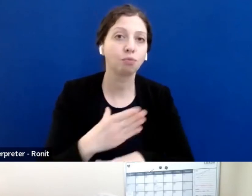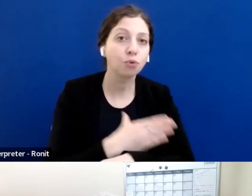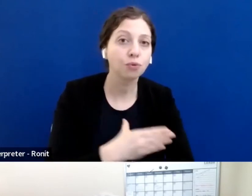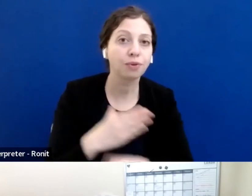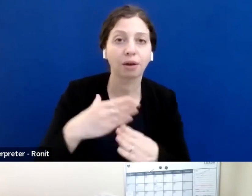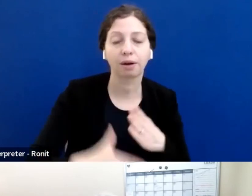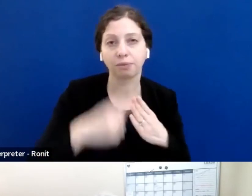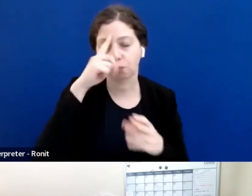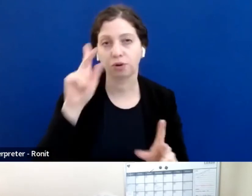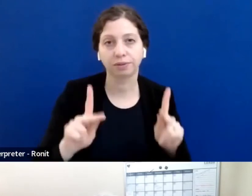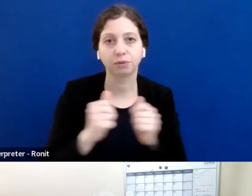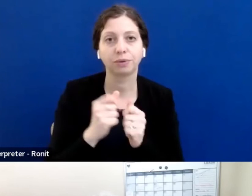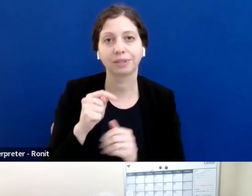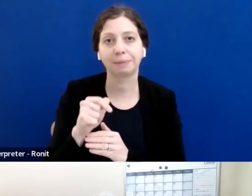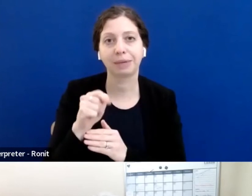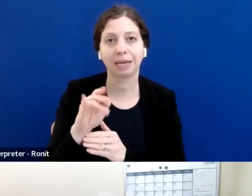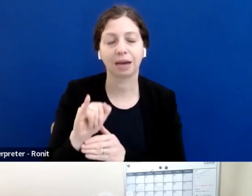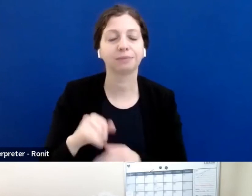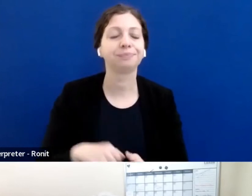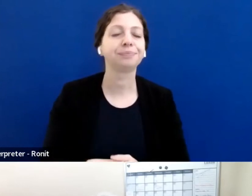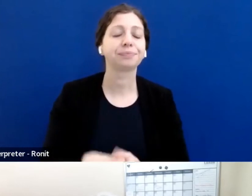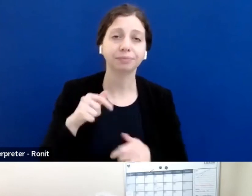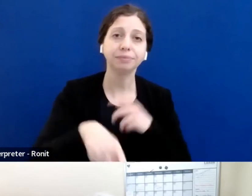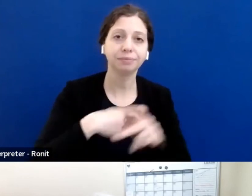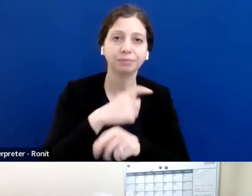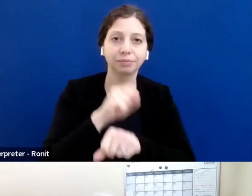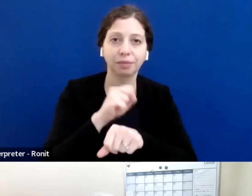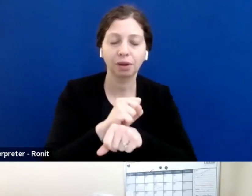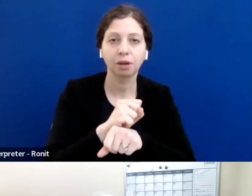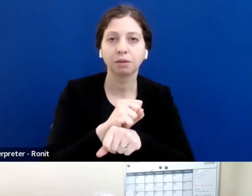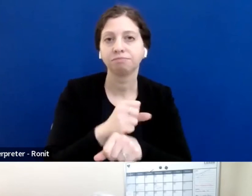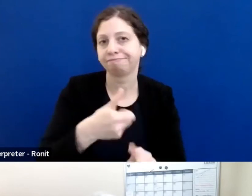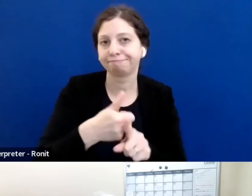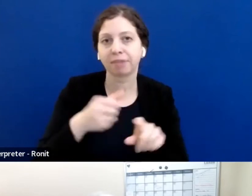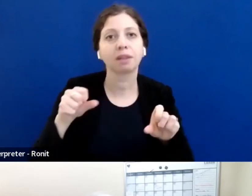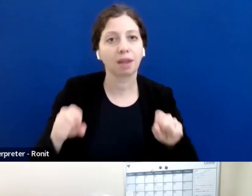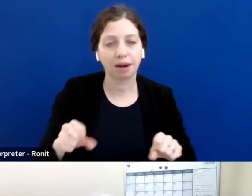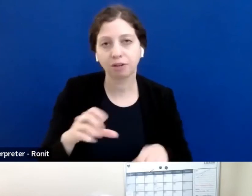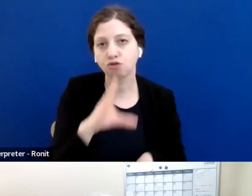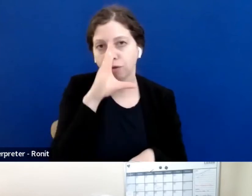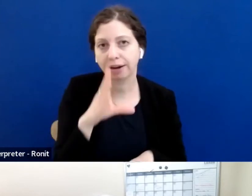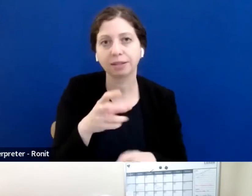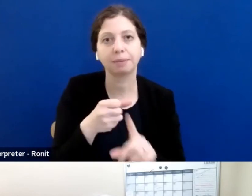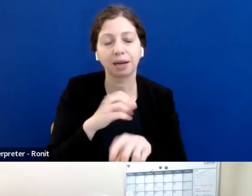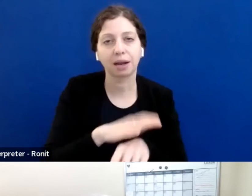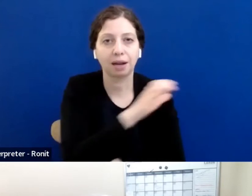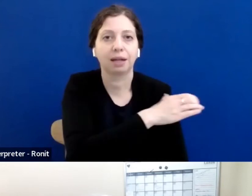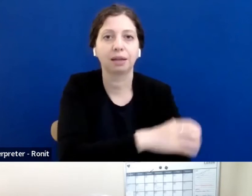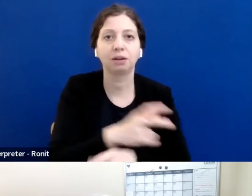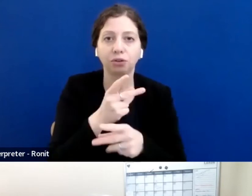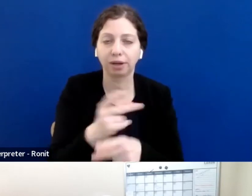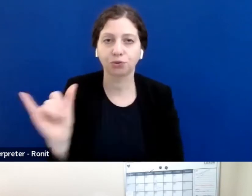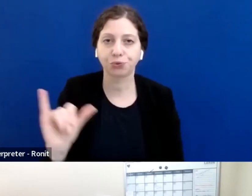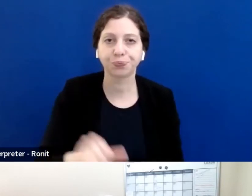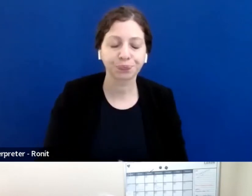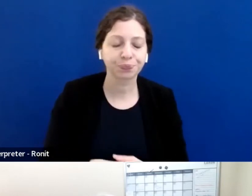for individuals with TBI. So this type of work within itself can certainly have a direct impact on clinical care also.